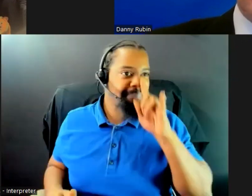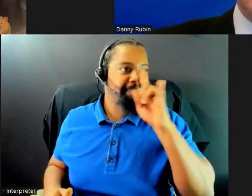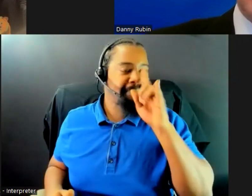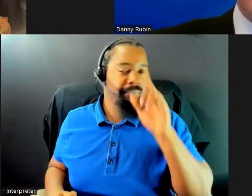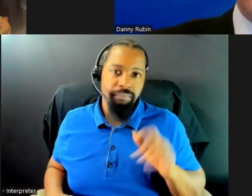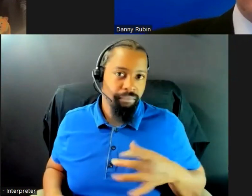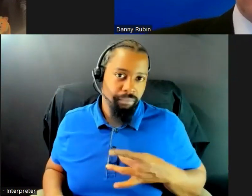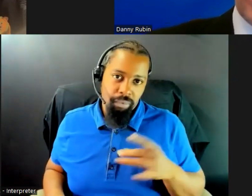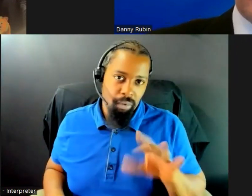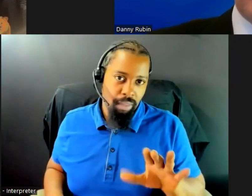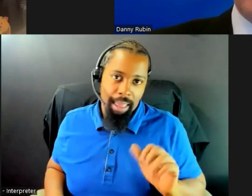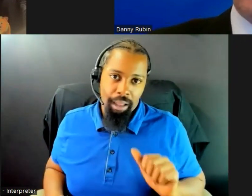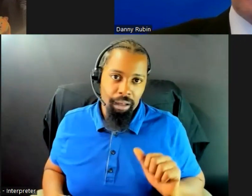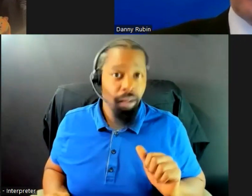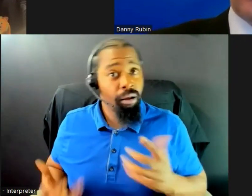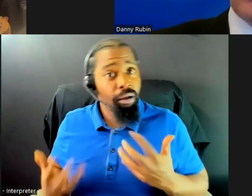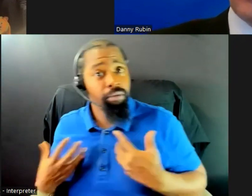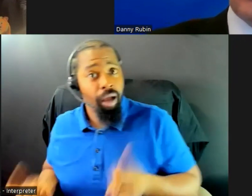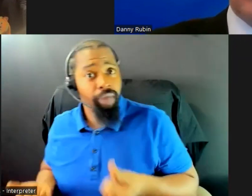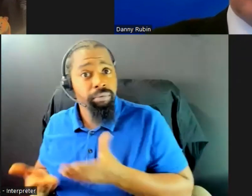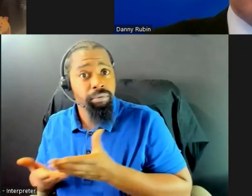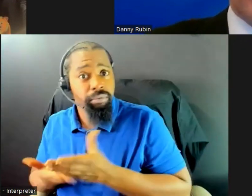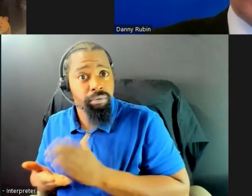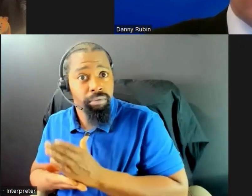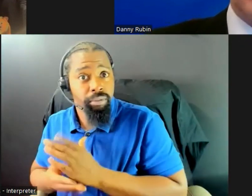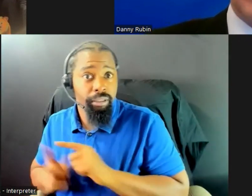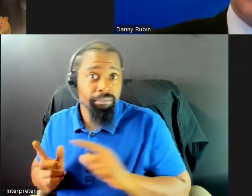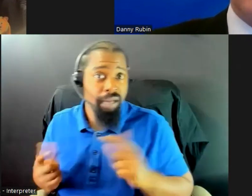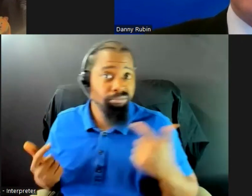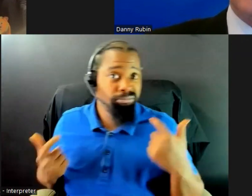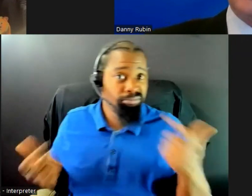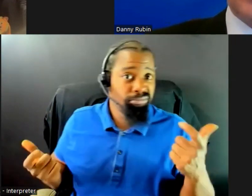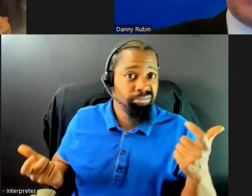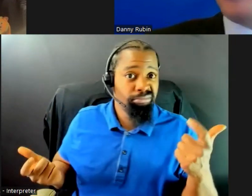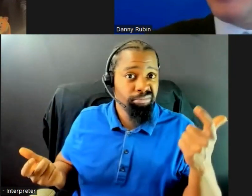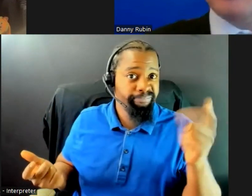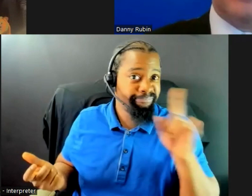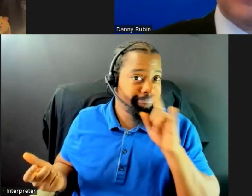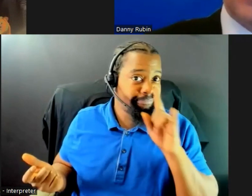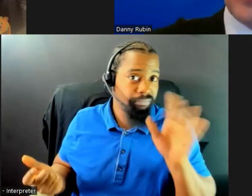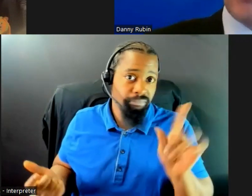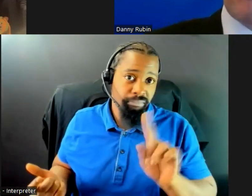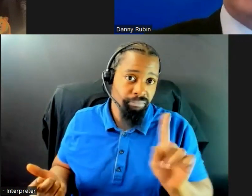And that served him well for 20 years.